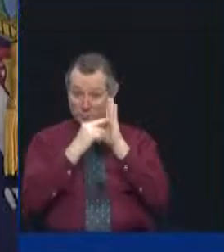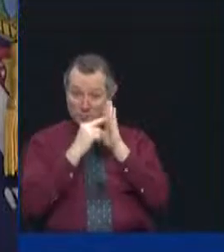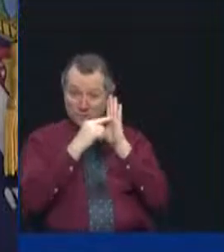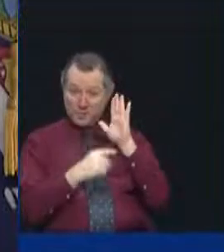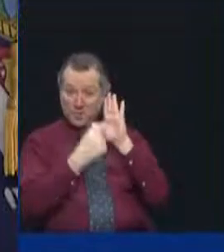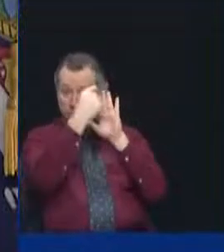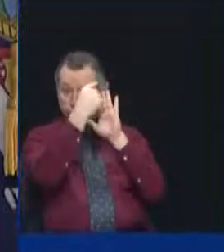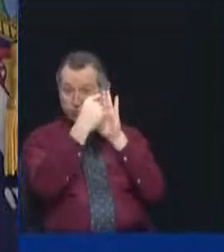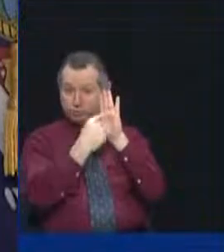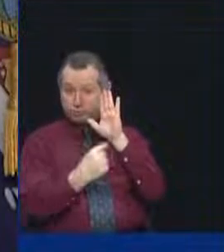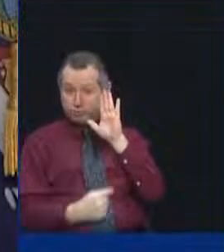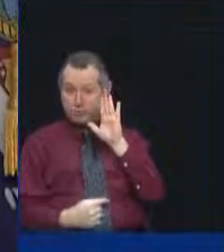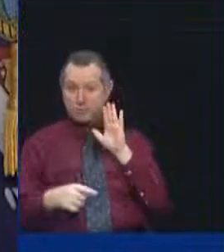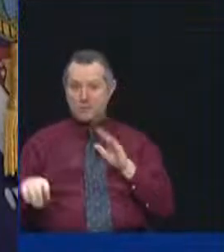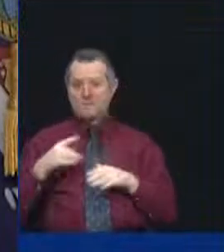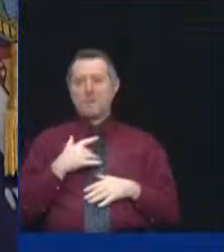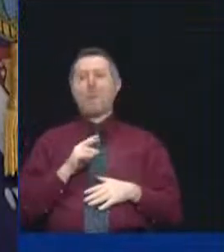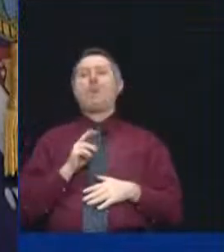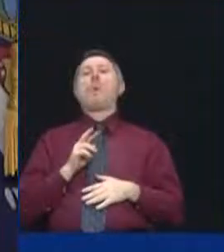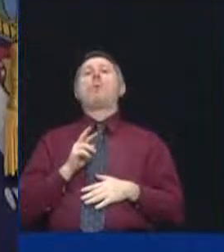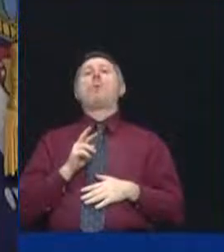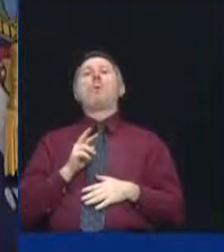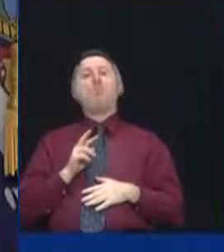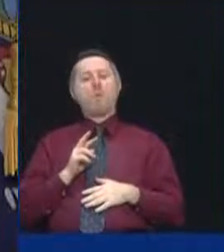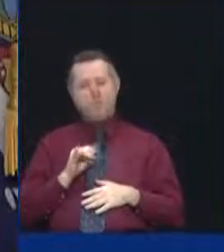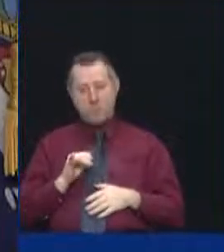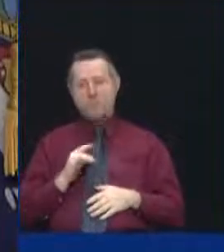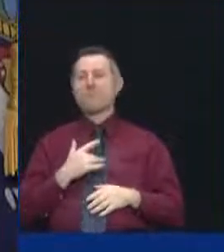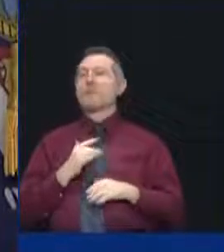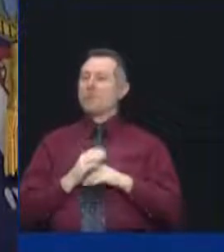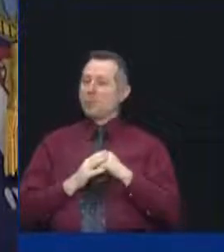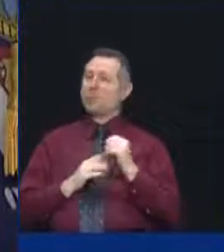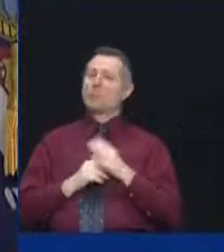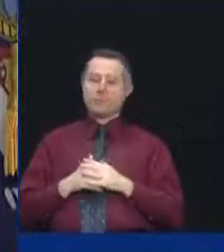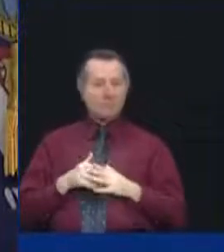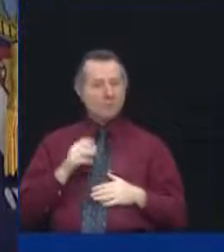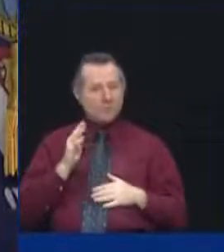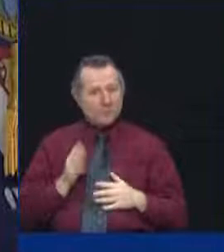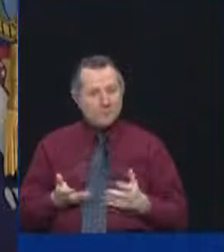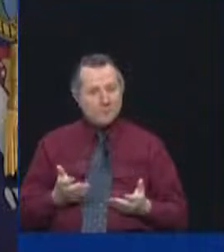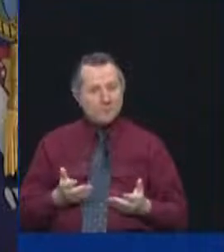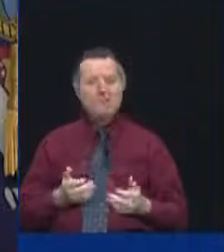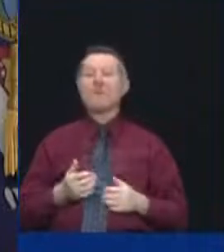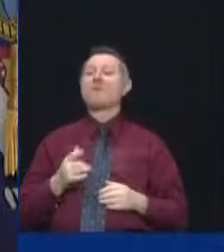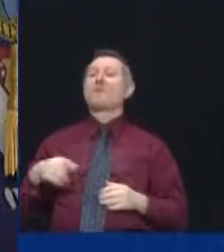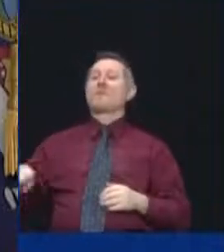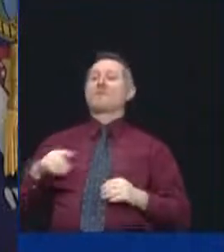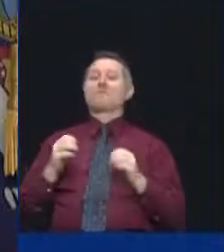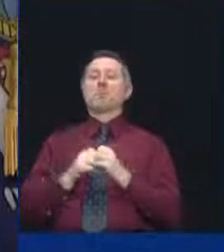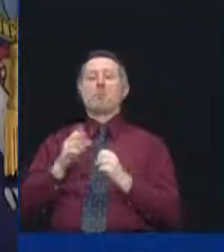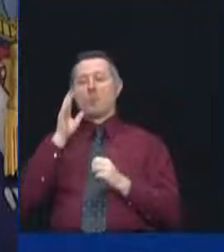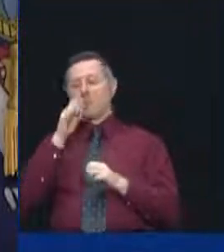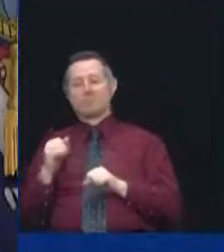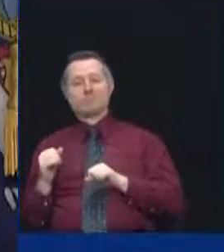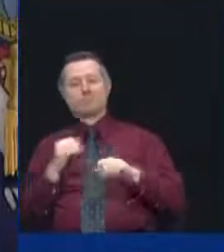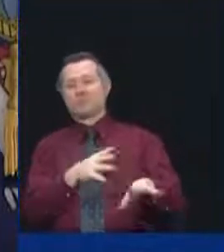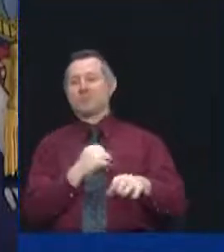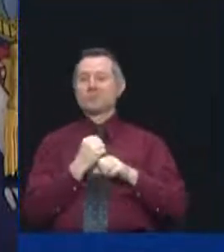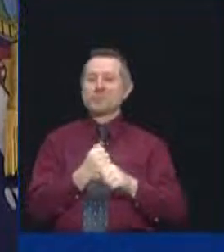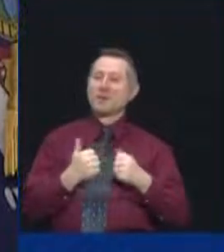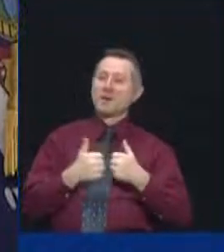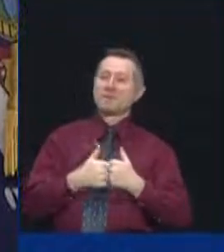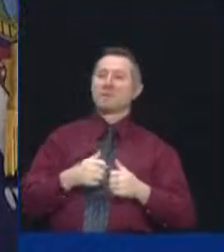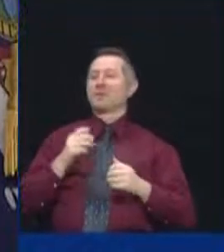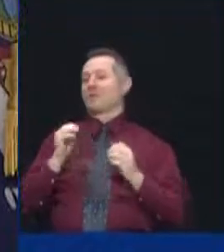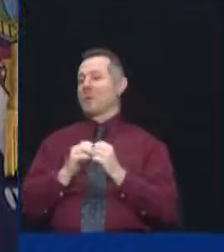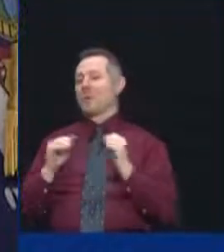comfortable, I think it's going to have more people attending games. I think more people will go to restaurants. I think more people will go